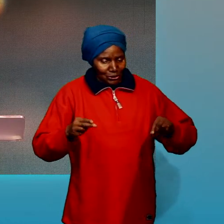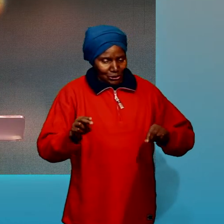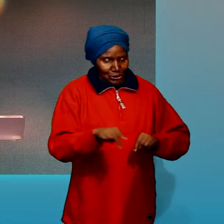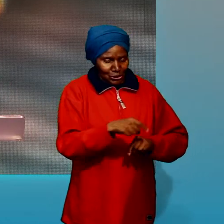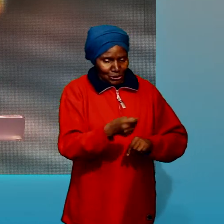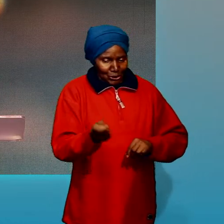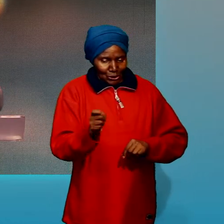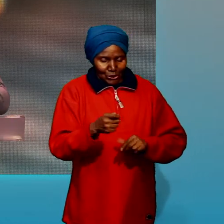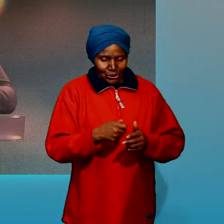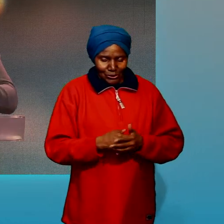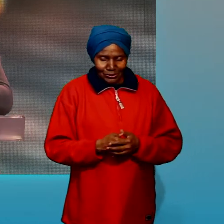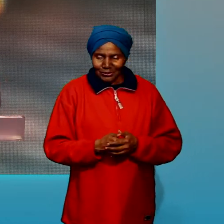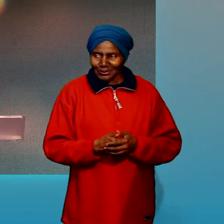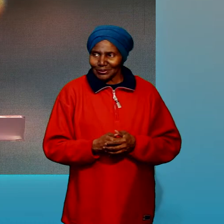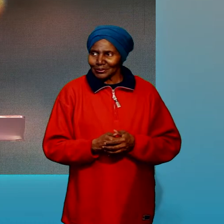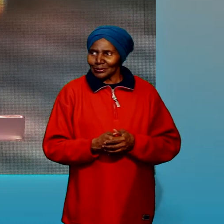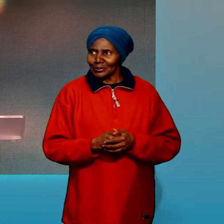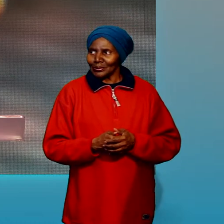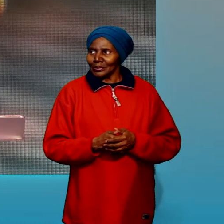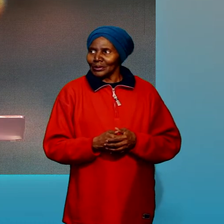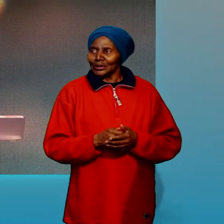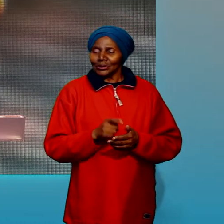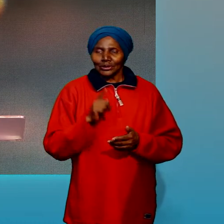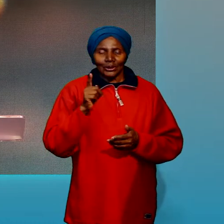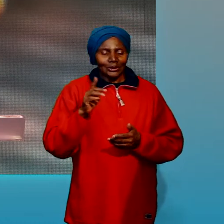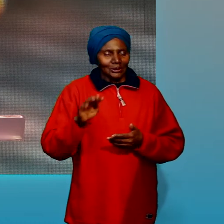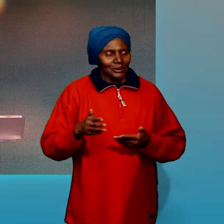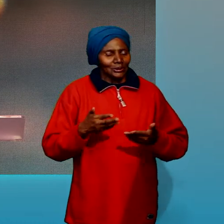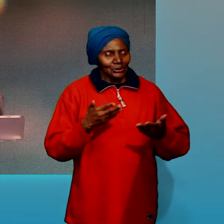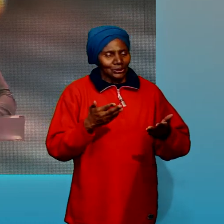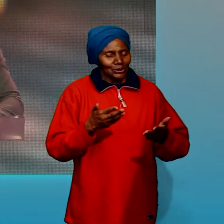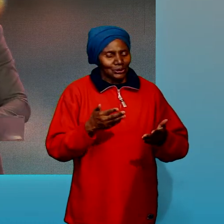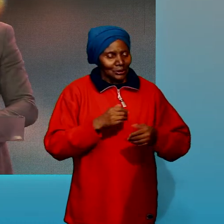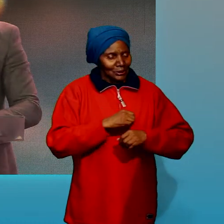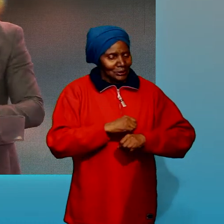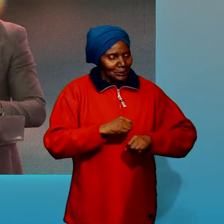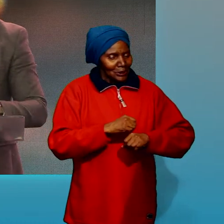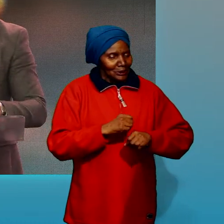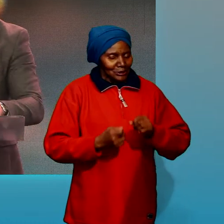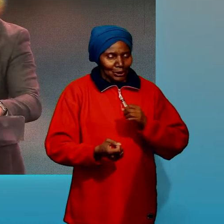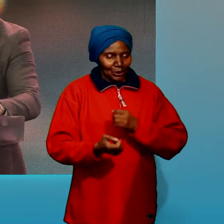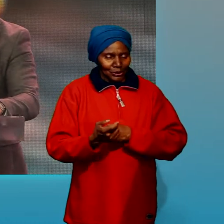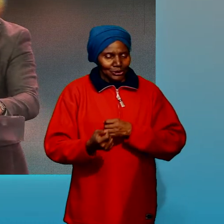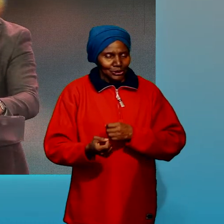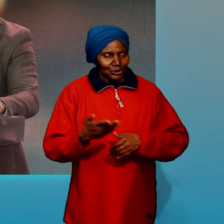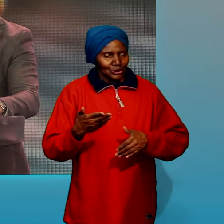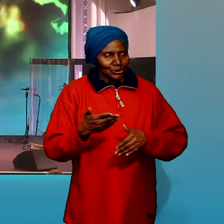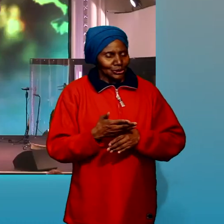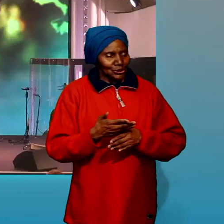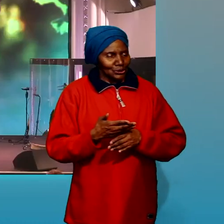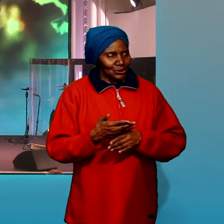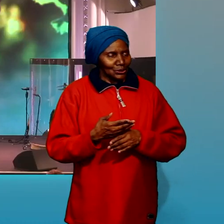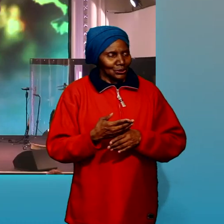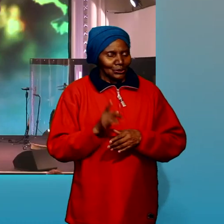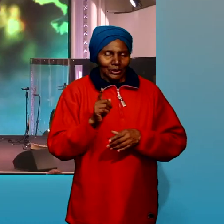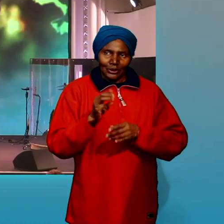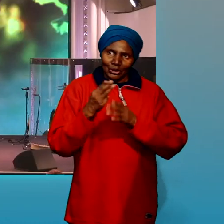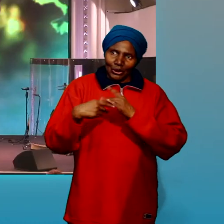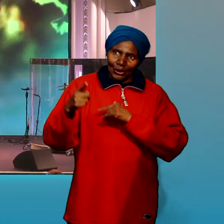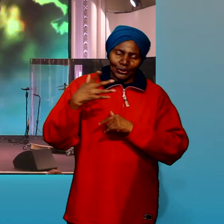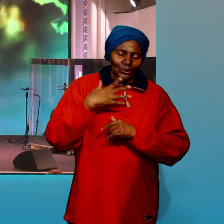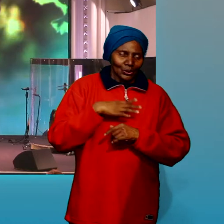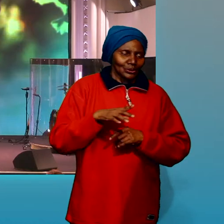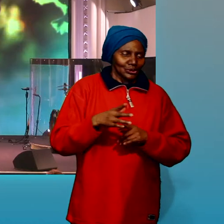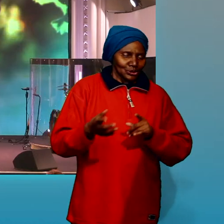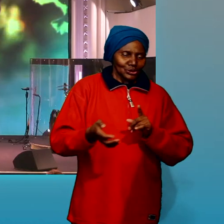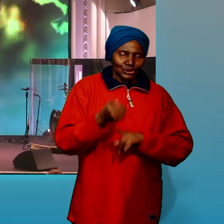the space, the opportunity, and the freedom to do what it needs to do. The